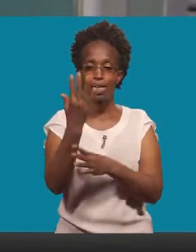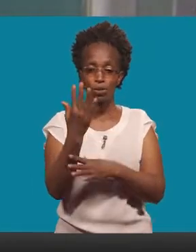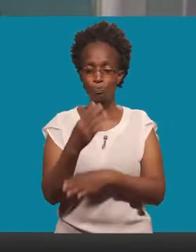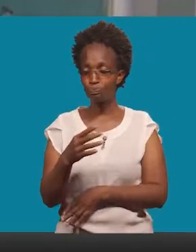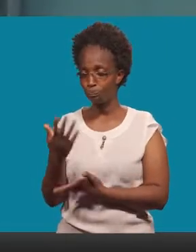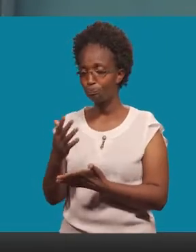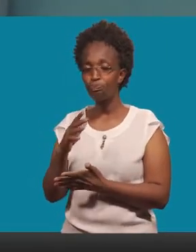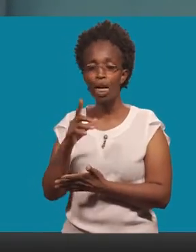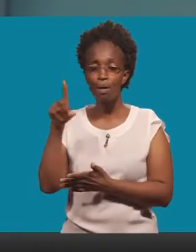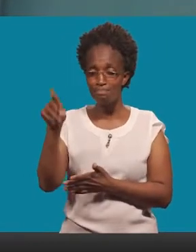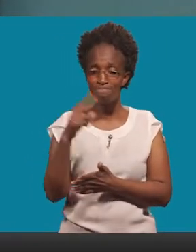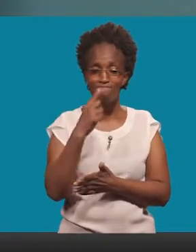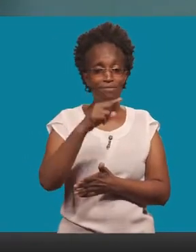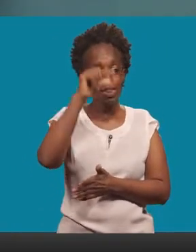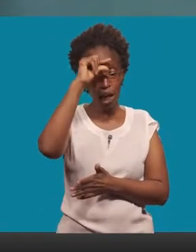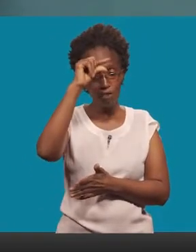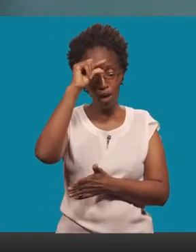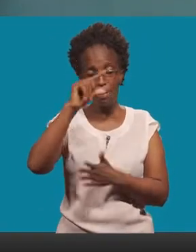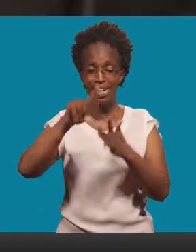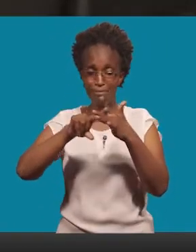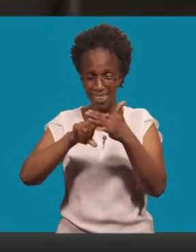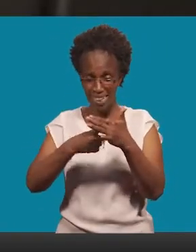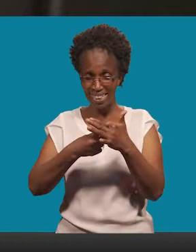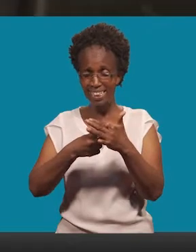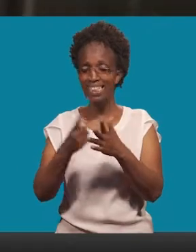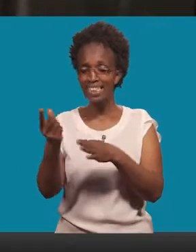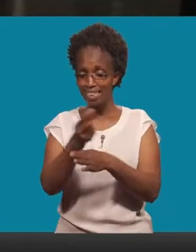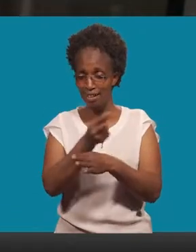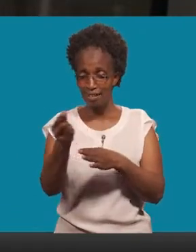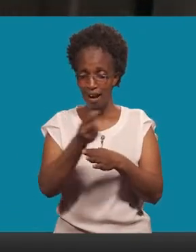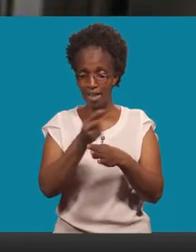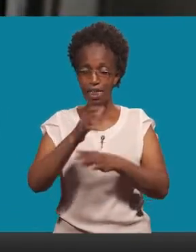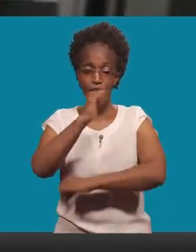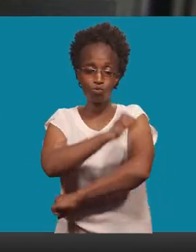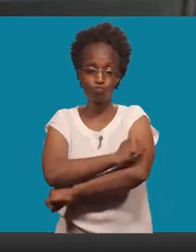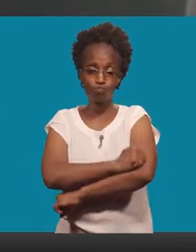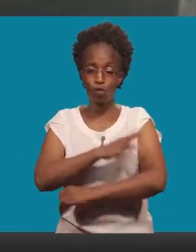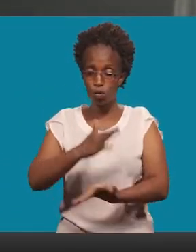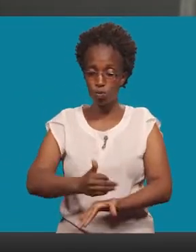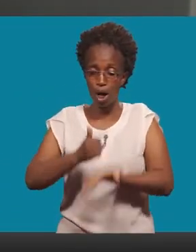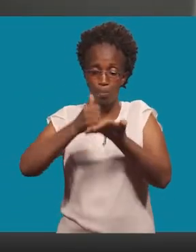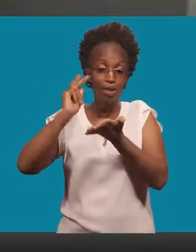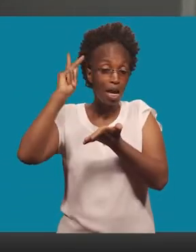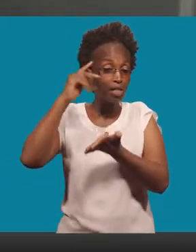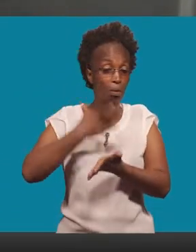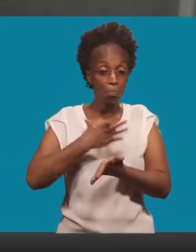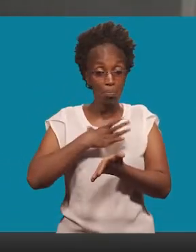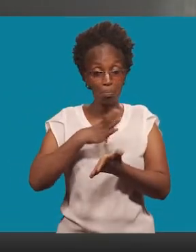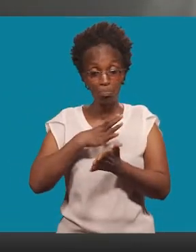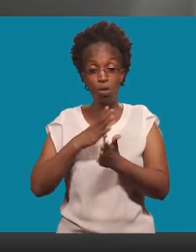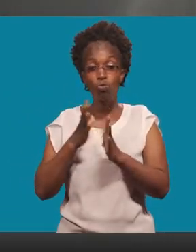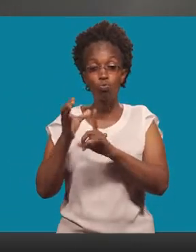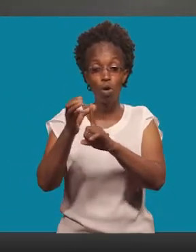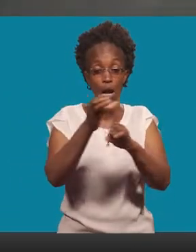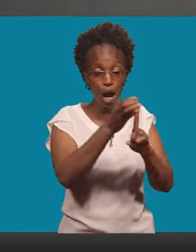aidha alisema kuwa serikali tayari imeanzisha mafunzo shuleni ya kuwawezesha Wakenya kupata ujuzi wa jinsi ya